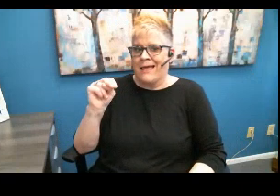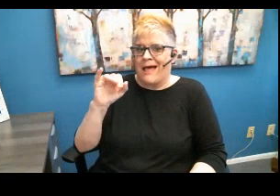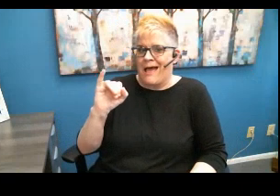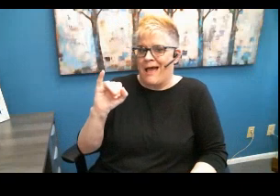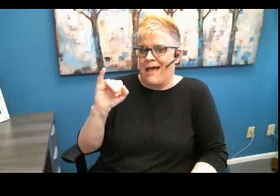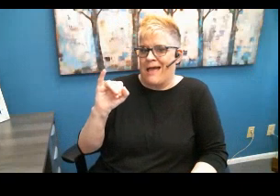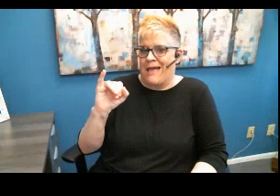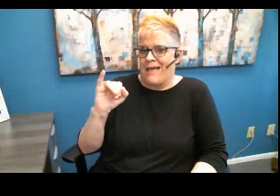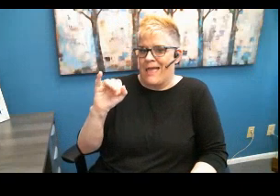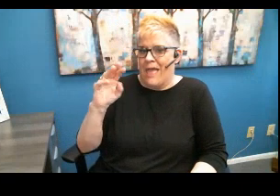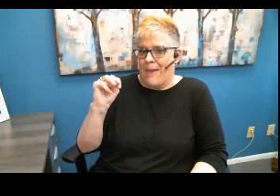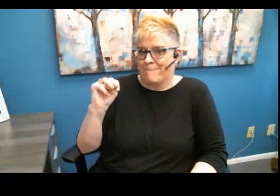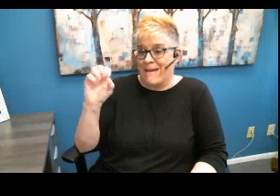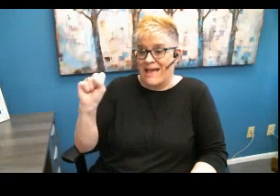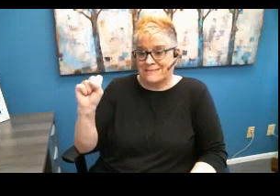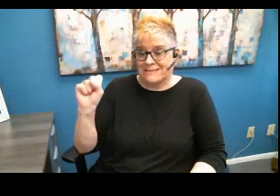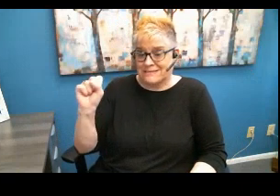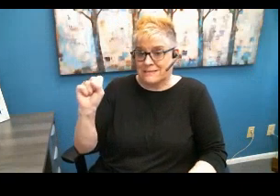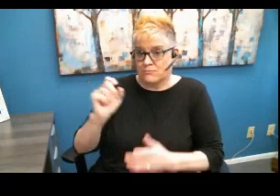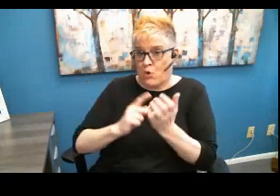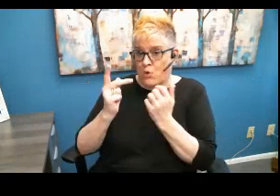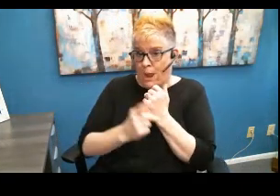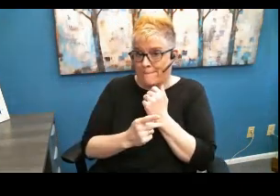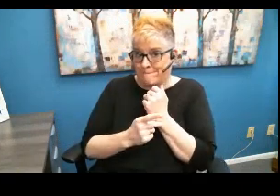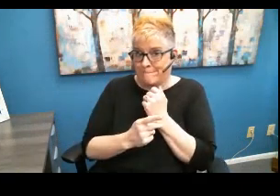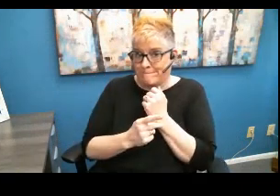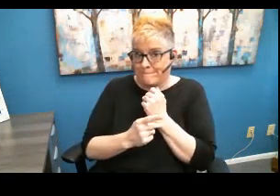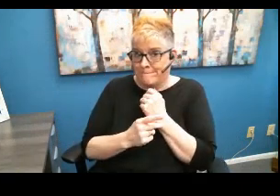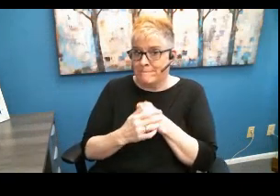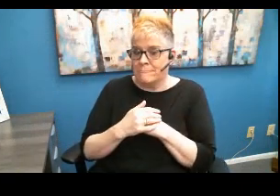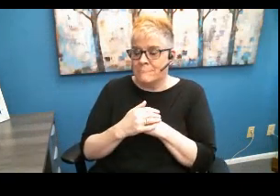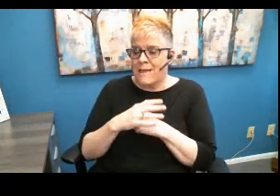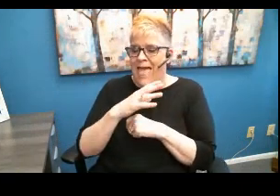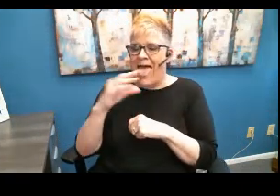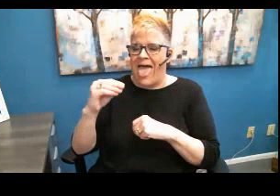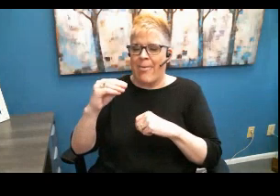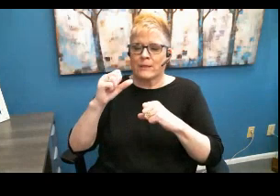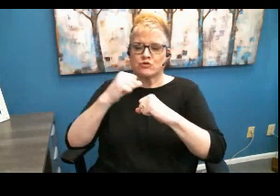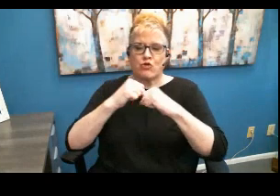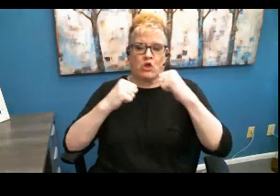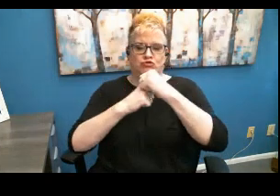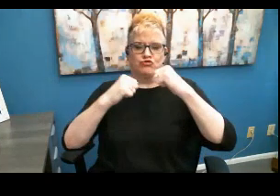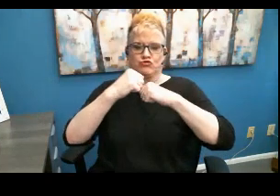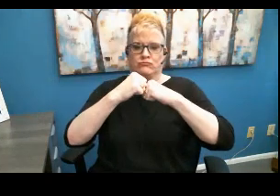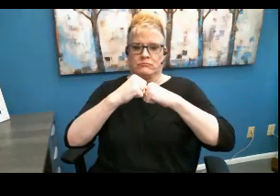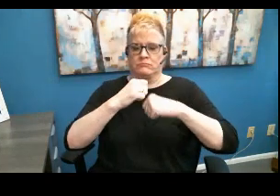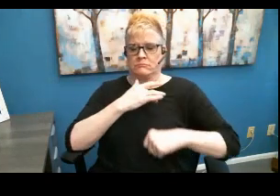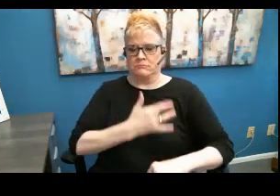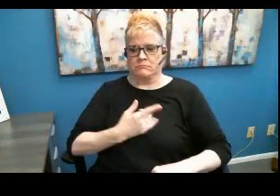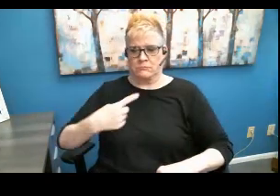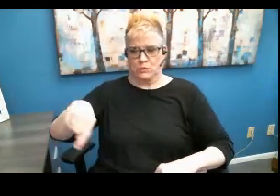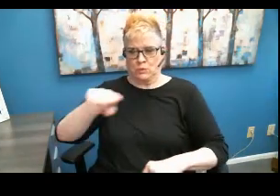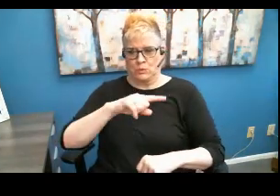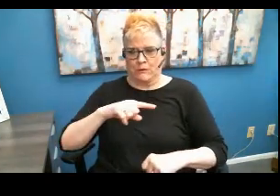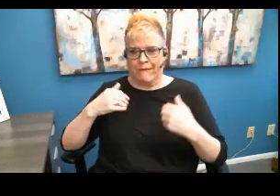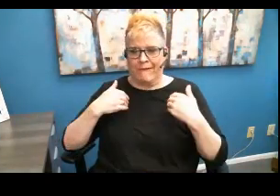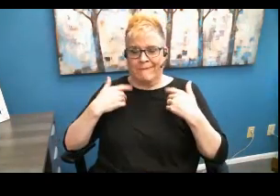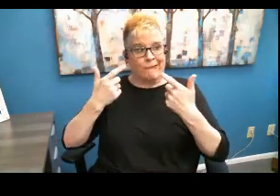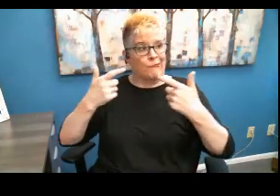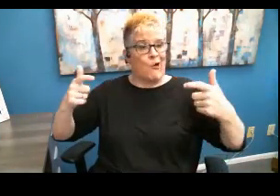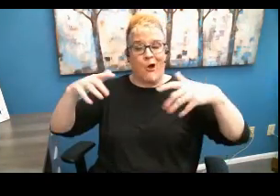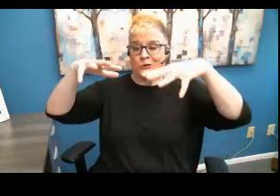System program and specifically the incident command structure. So a lot of you are familiar with this. If there's a large outage,